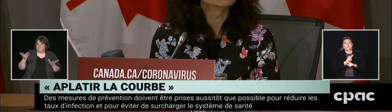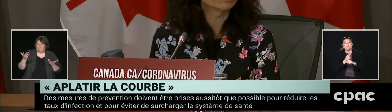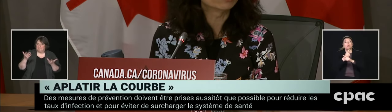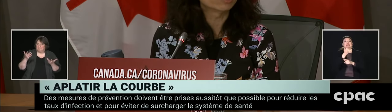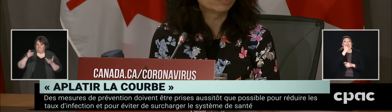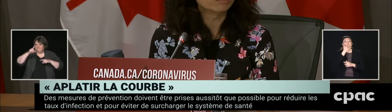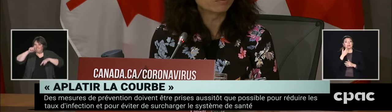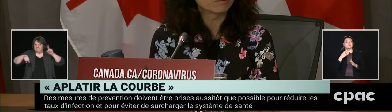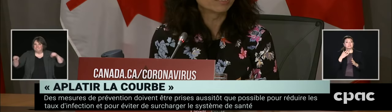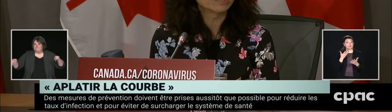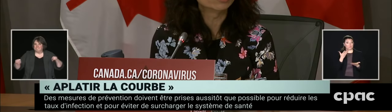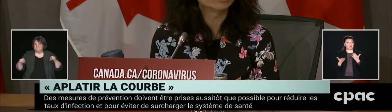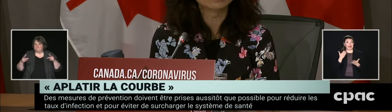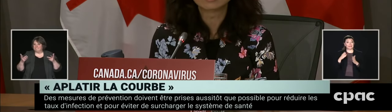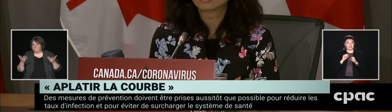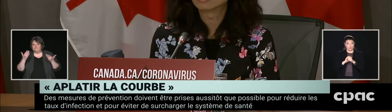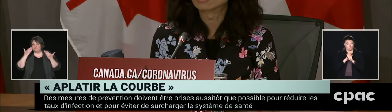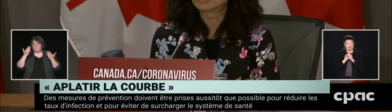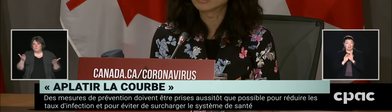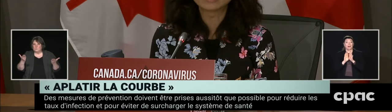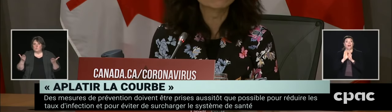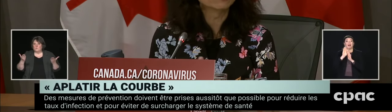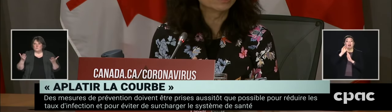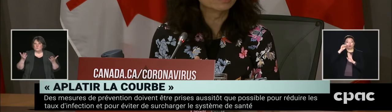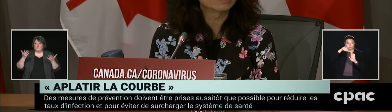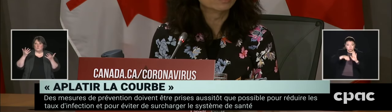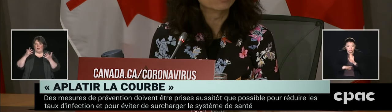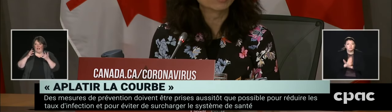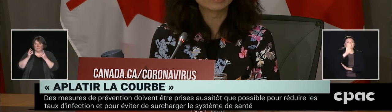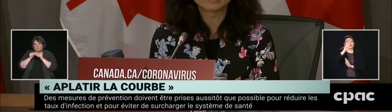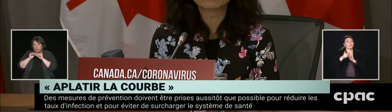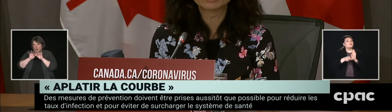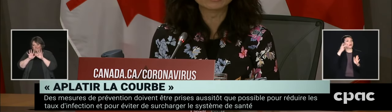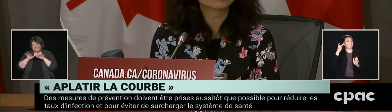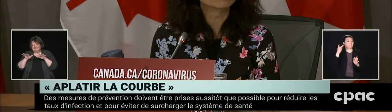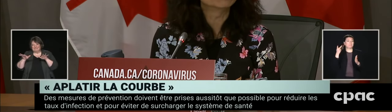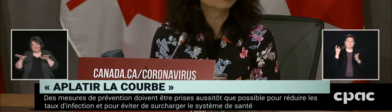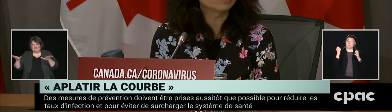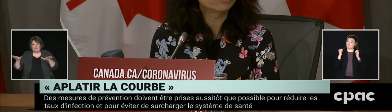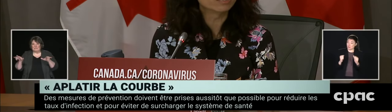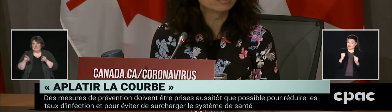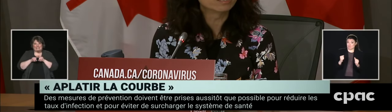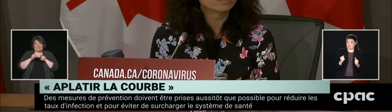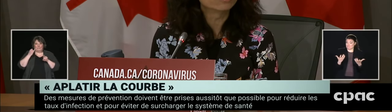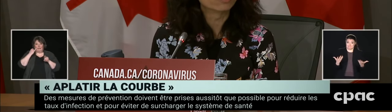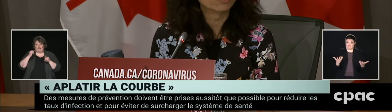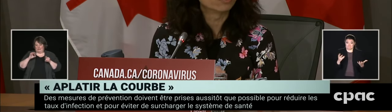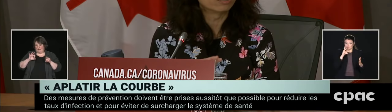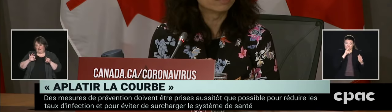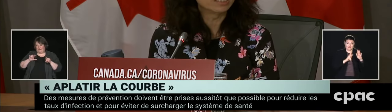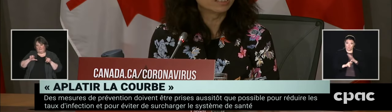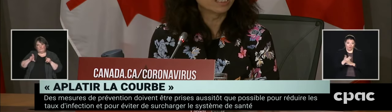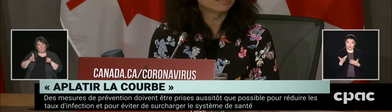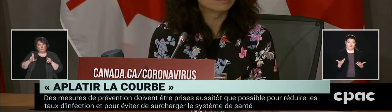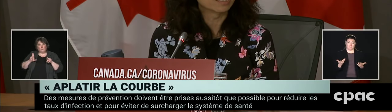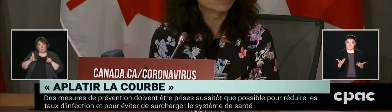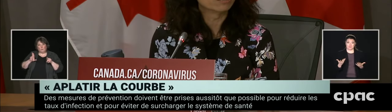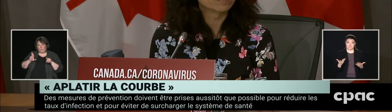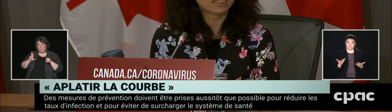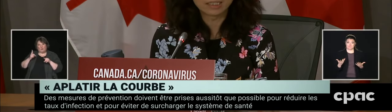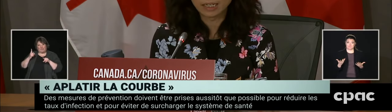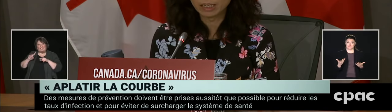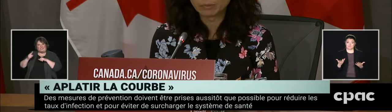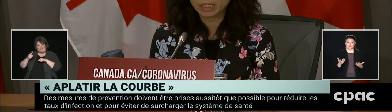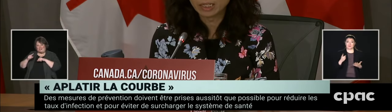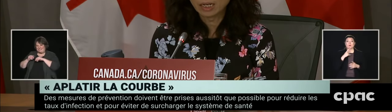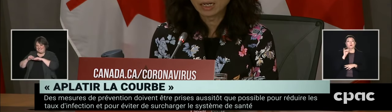more entrenched in the human population, like influenza, whether it would undergo mutations. So all of these things are unknown